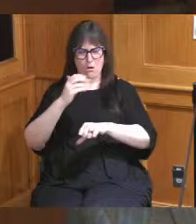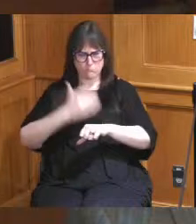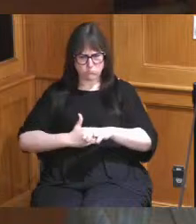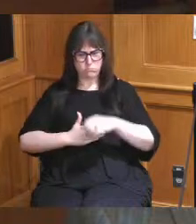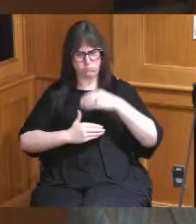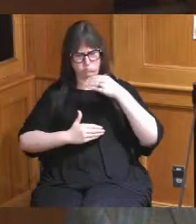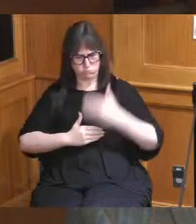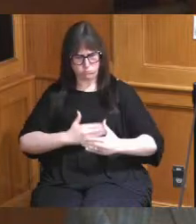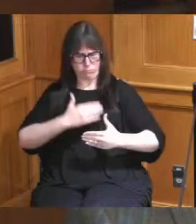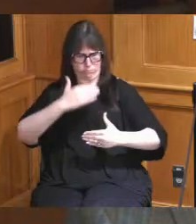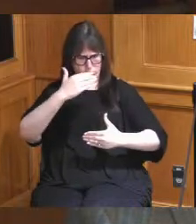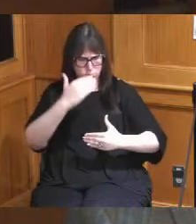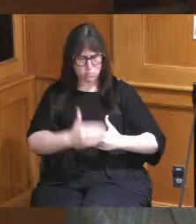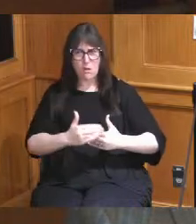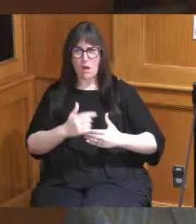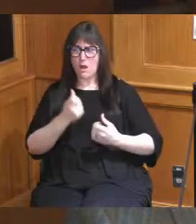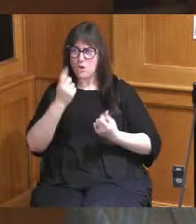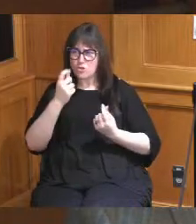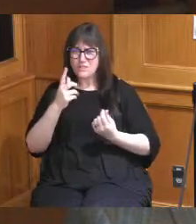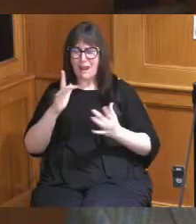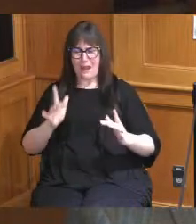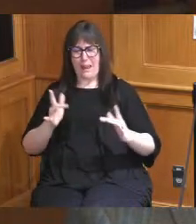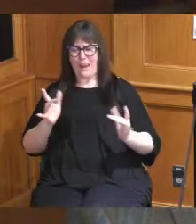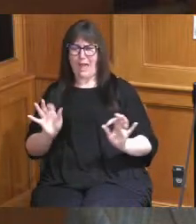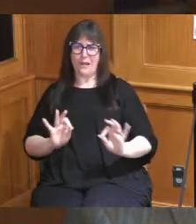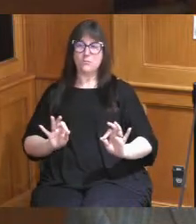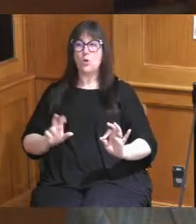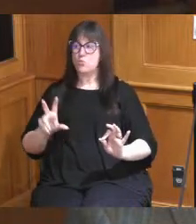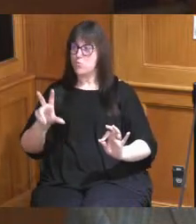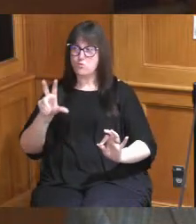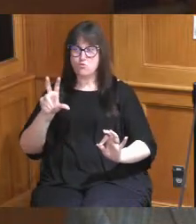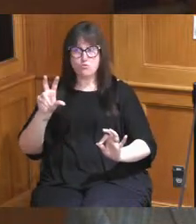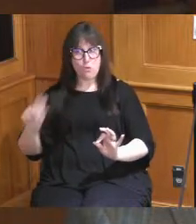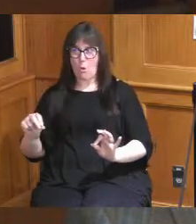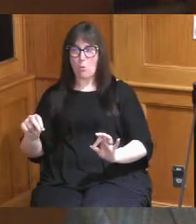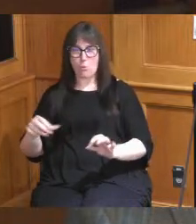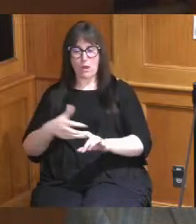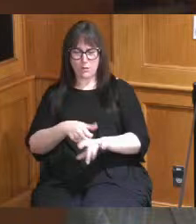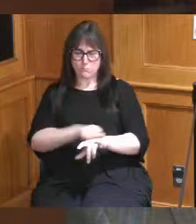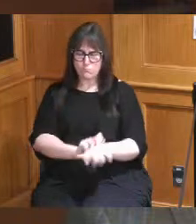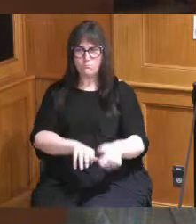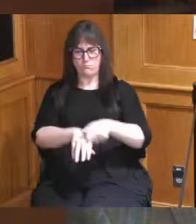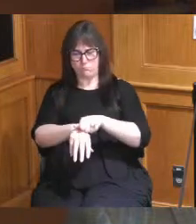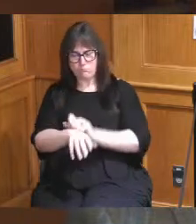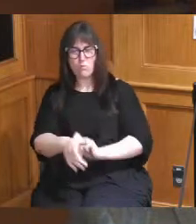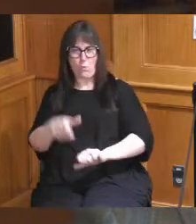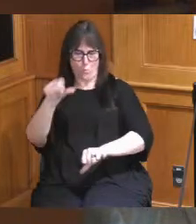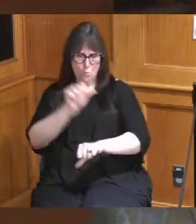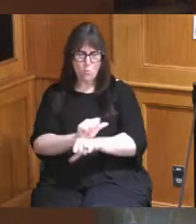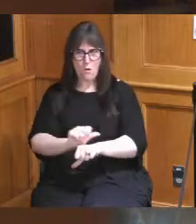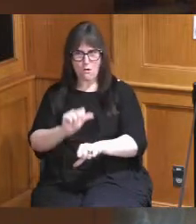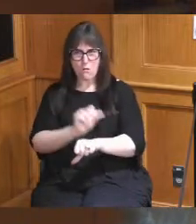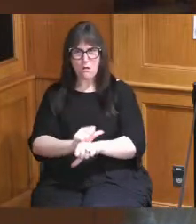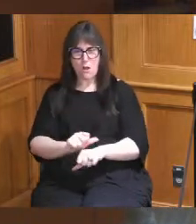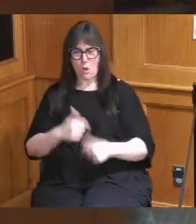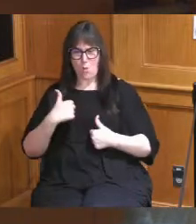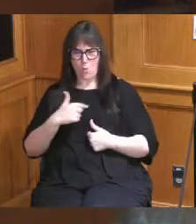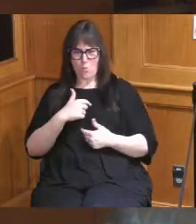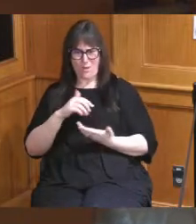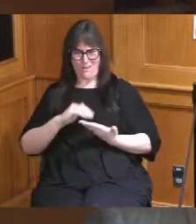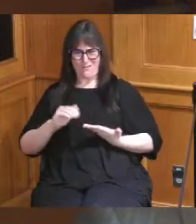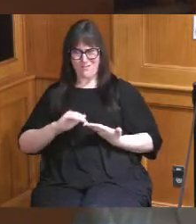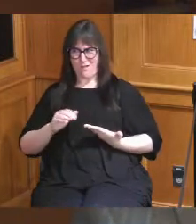taken, I don't want to take this lightly. I want to tell people it's inexcusable that we're spending